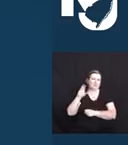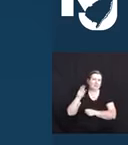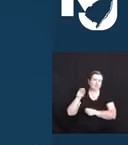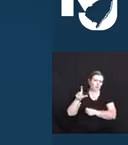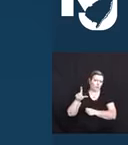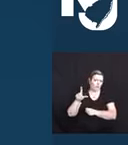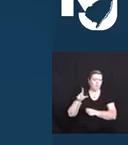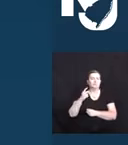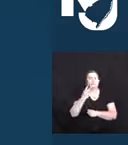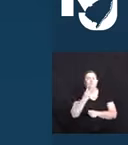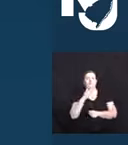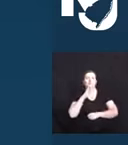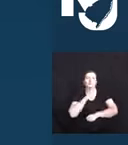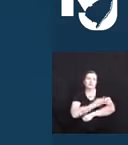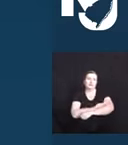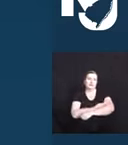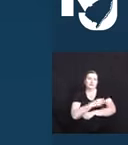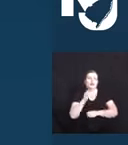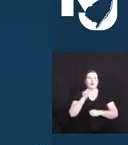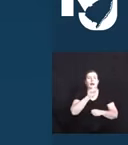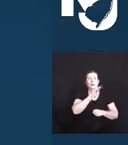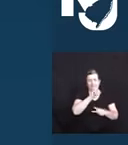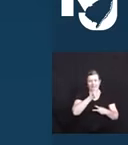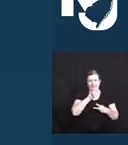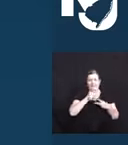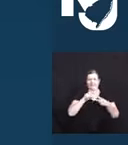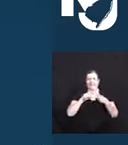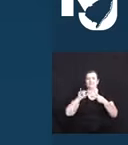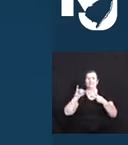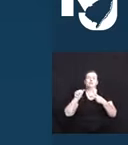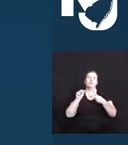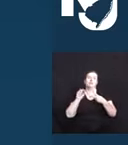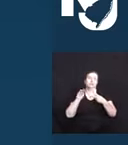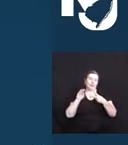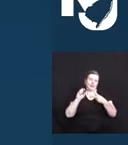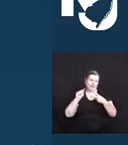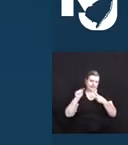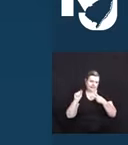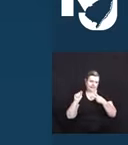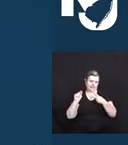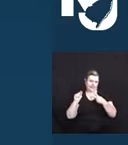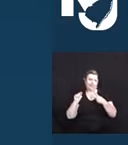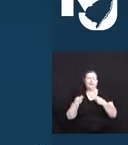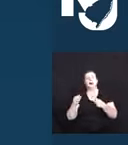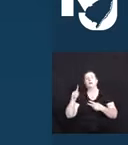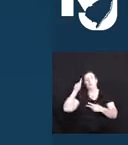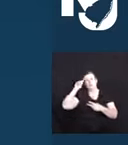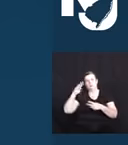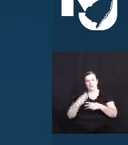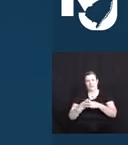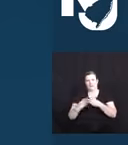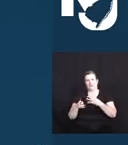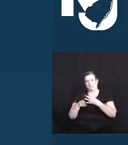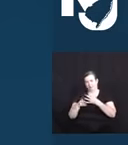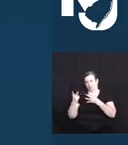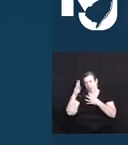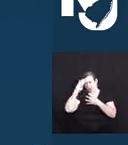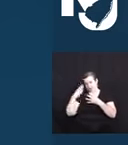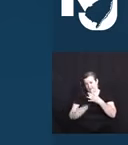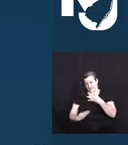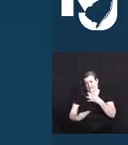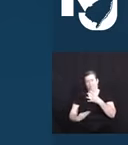daughters, Amy and Janet, his 2 sons, William and Robert, and their families, which gave him his 4